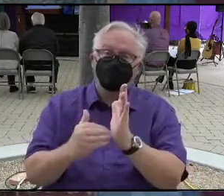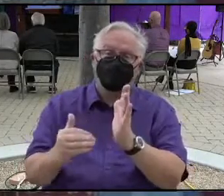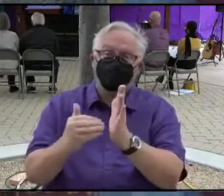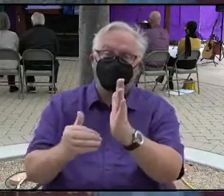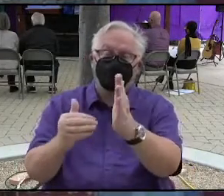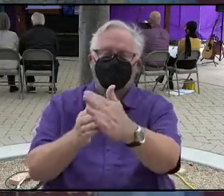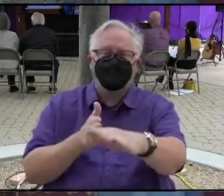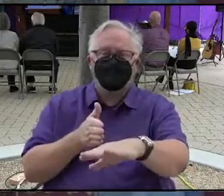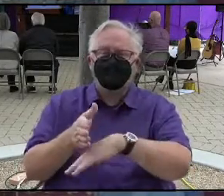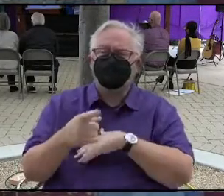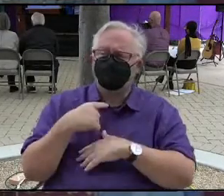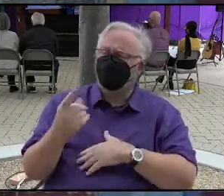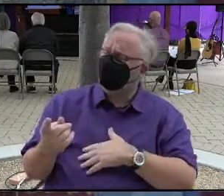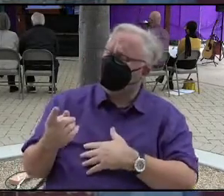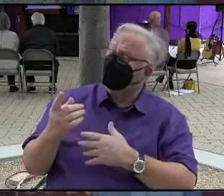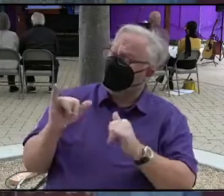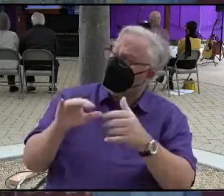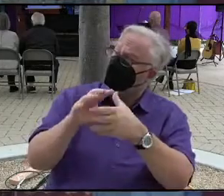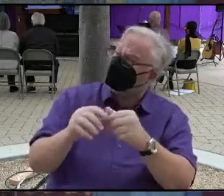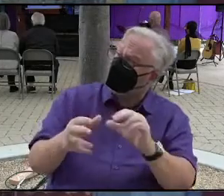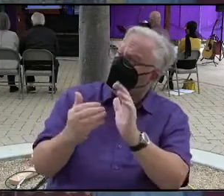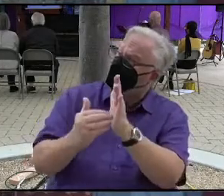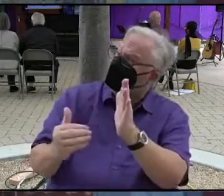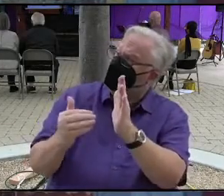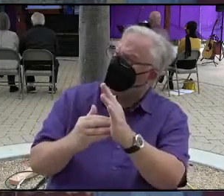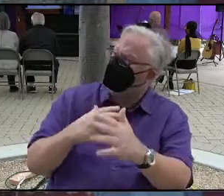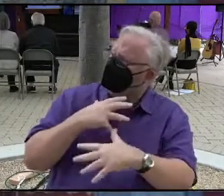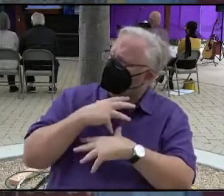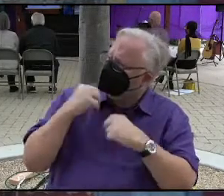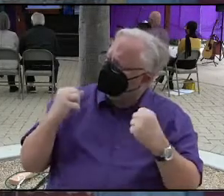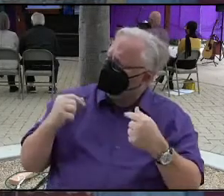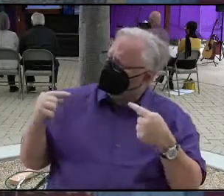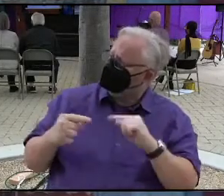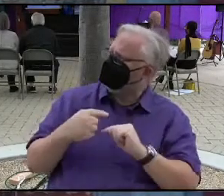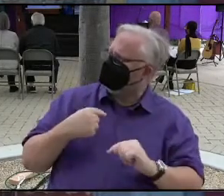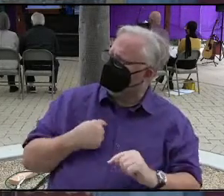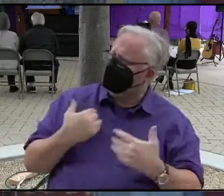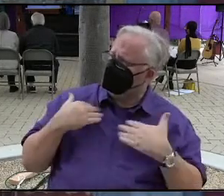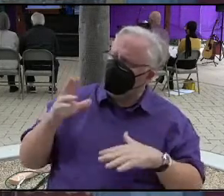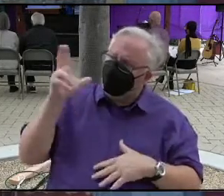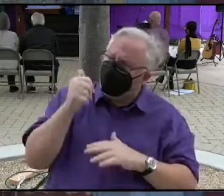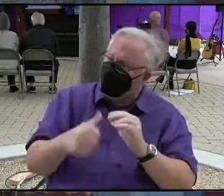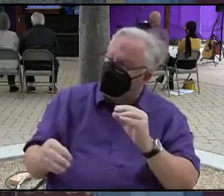after I told them it hurt, and I never wanted to hear it again.